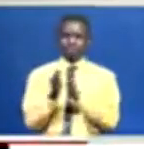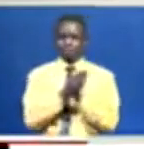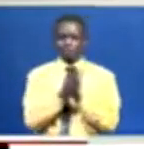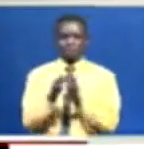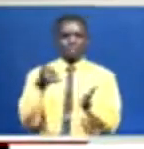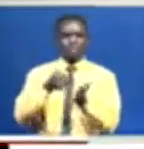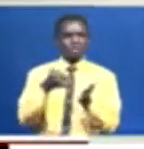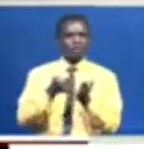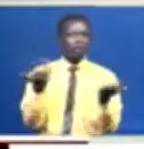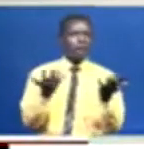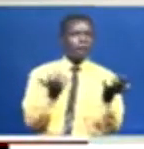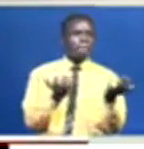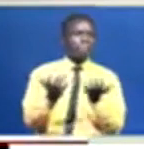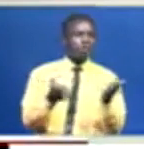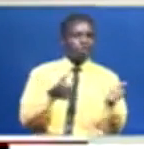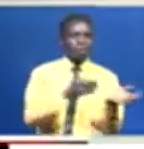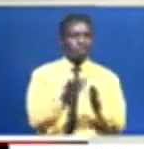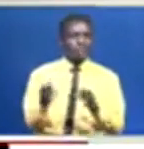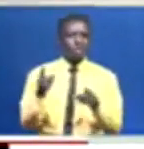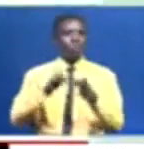lost or compromised data.